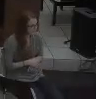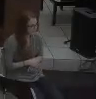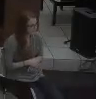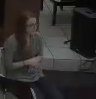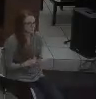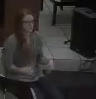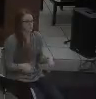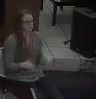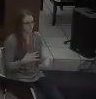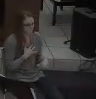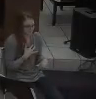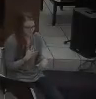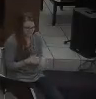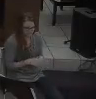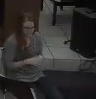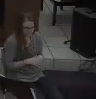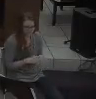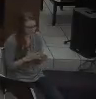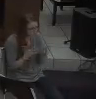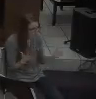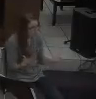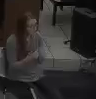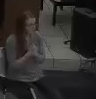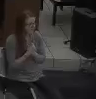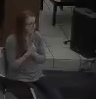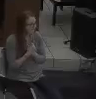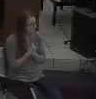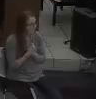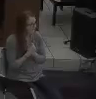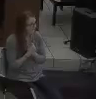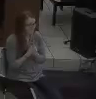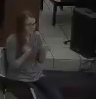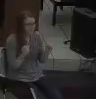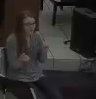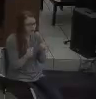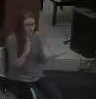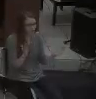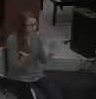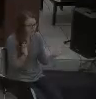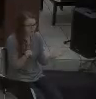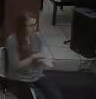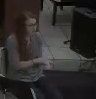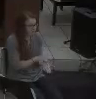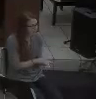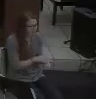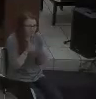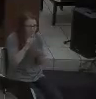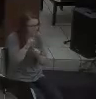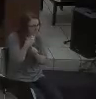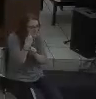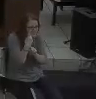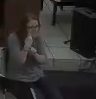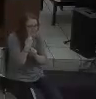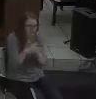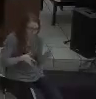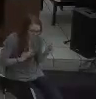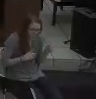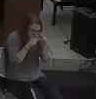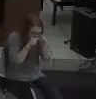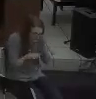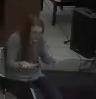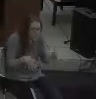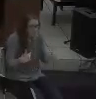Oh my, such love. There is none like it. So let us feel the blessing, let us bask in the